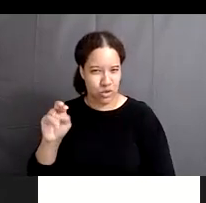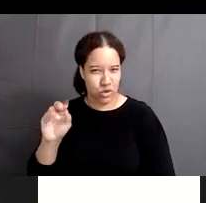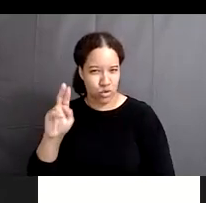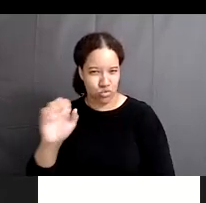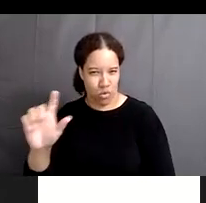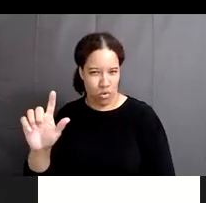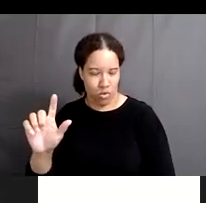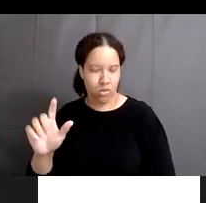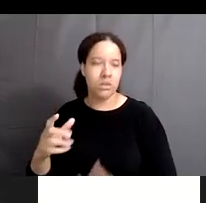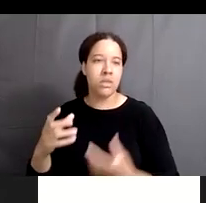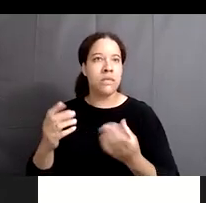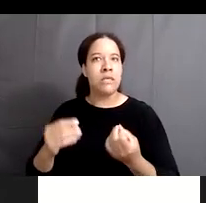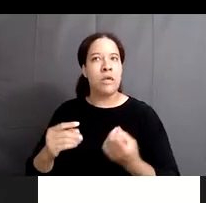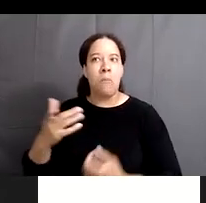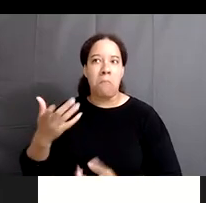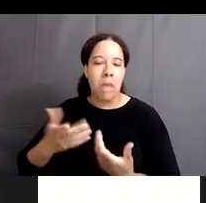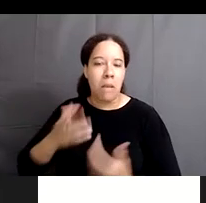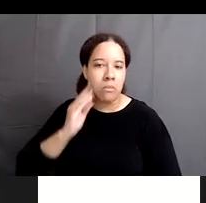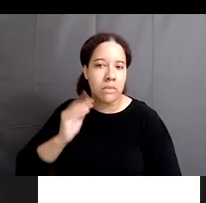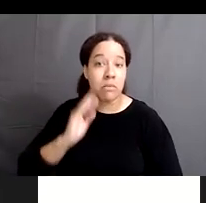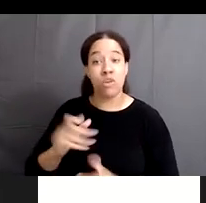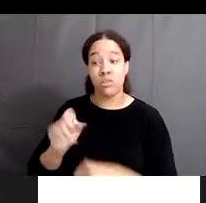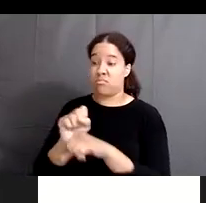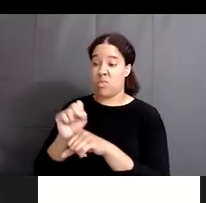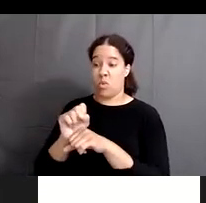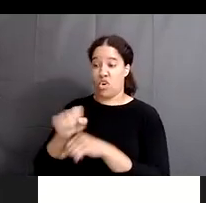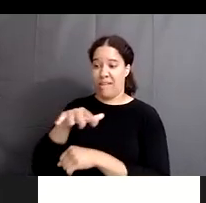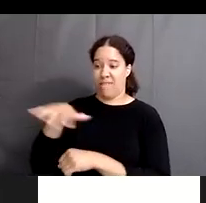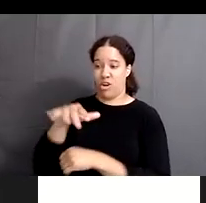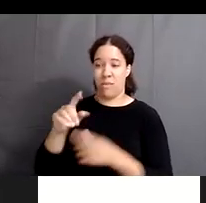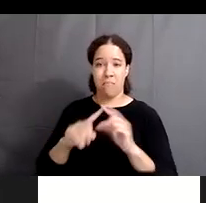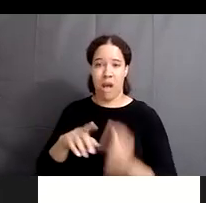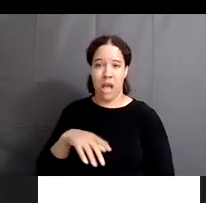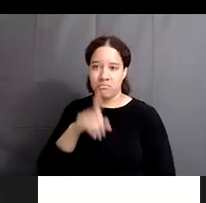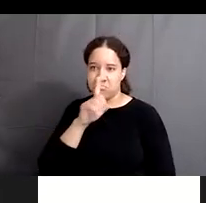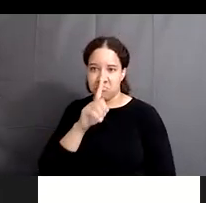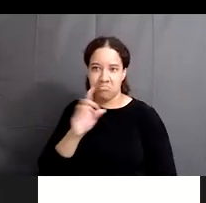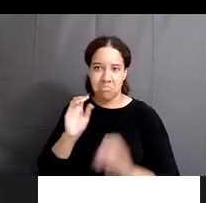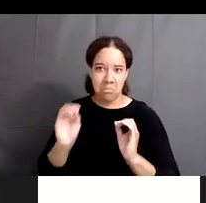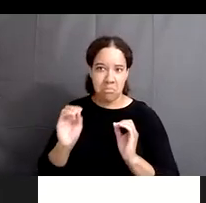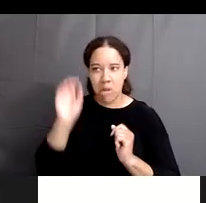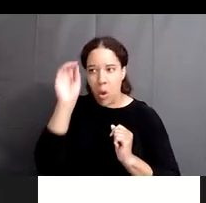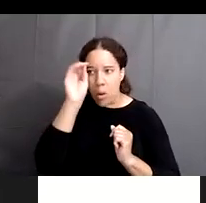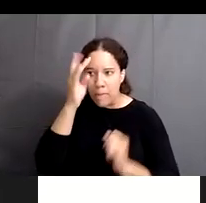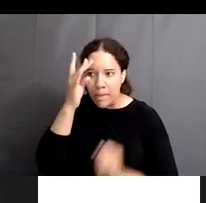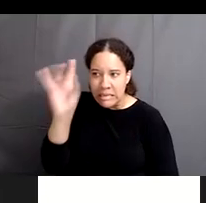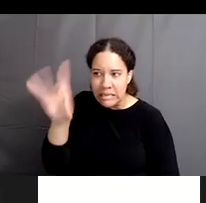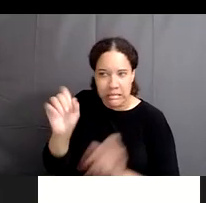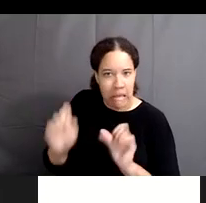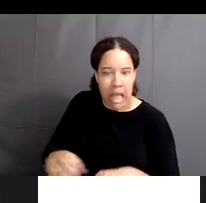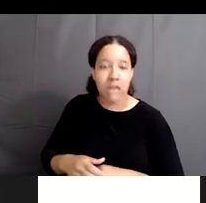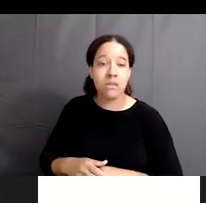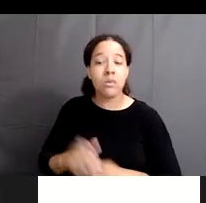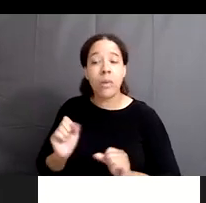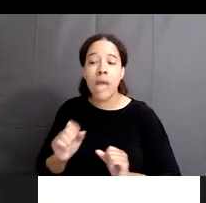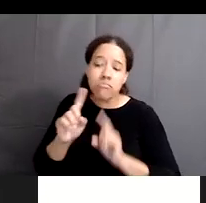we are in a working environment and we don't have any say over what happens there. We can voice our concerns, we can ask our